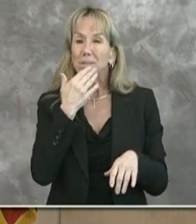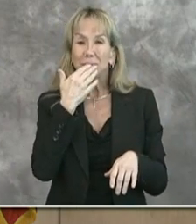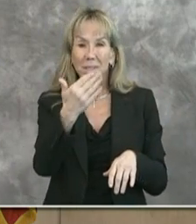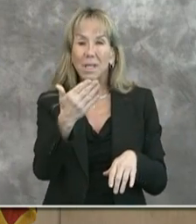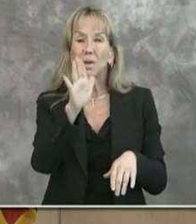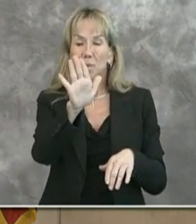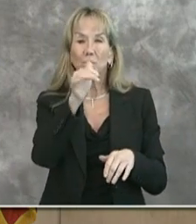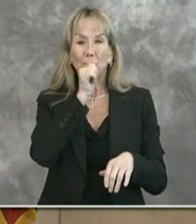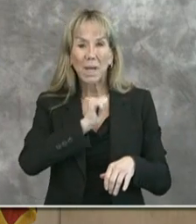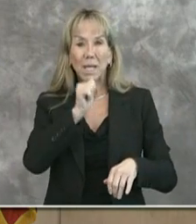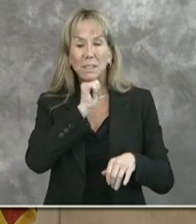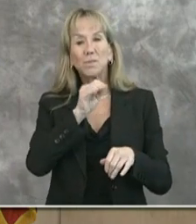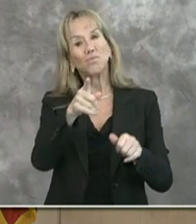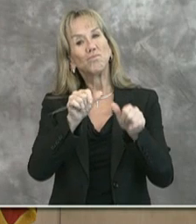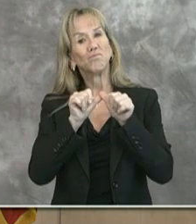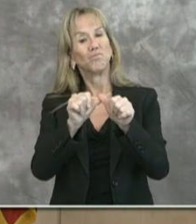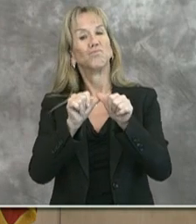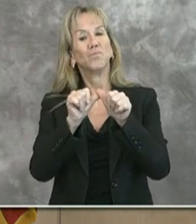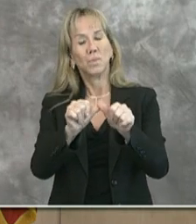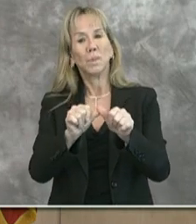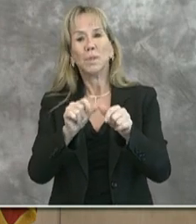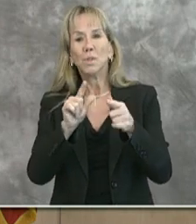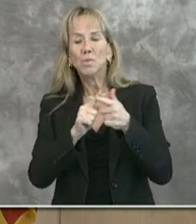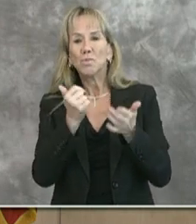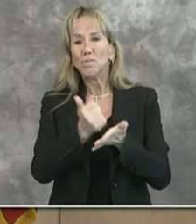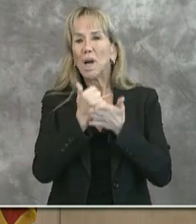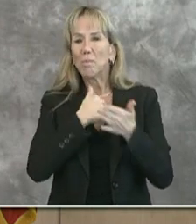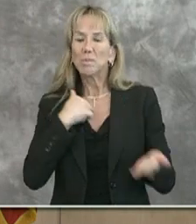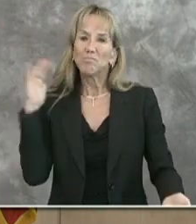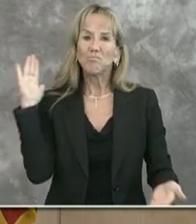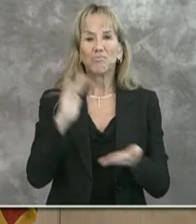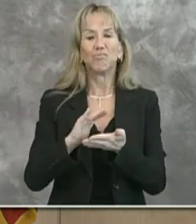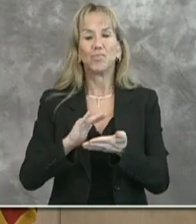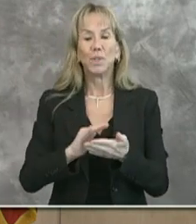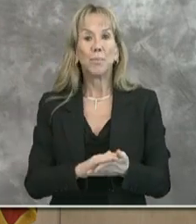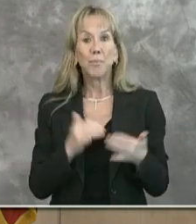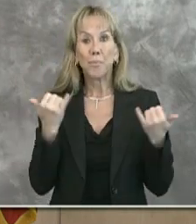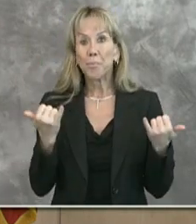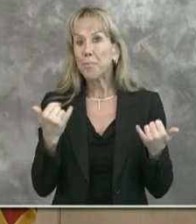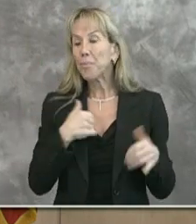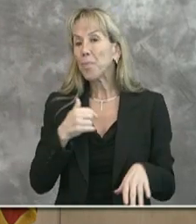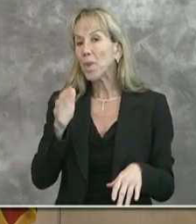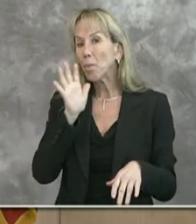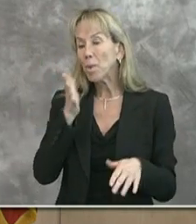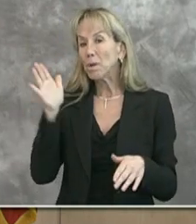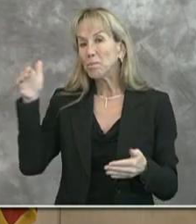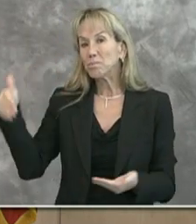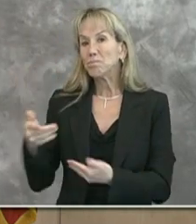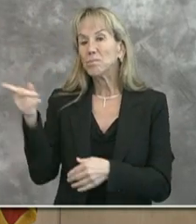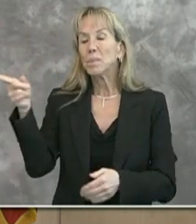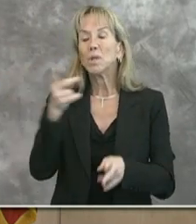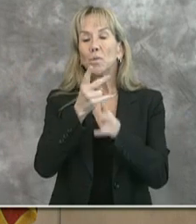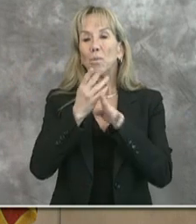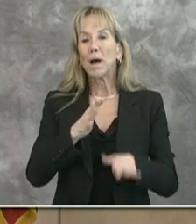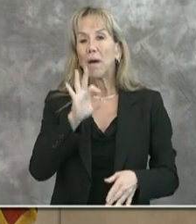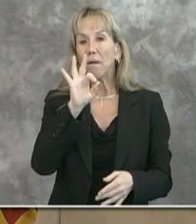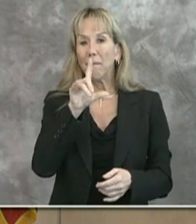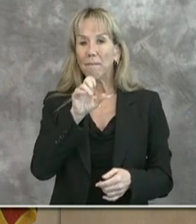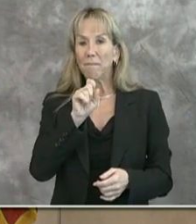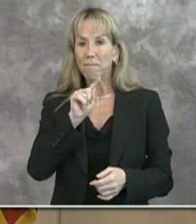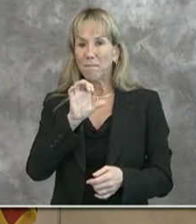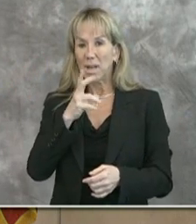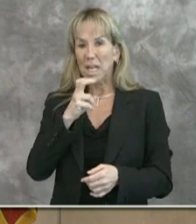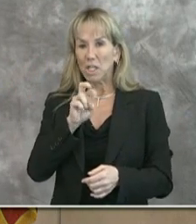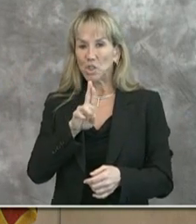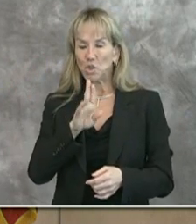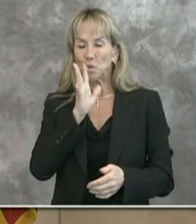your continued effort in this battle. Let's continue with today's briefing. We're going to be hearing from Supervisor Fletcher with an update on the informational